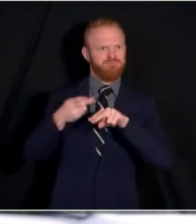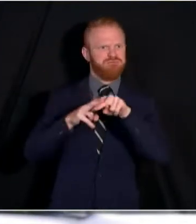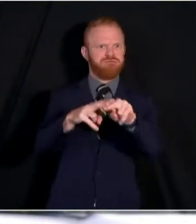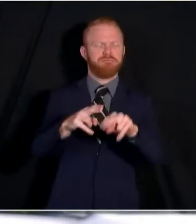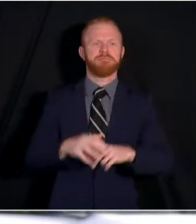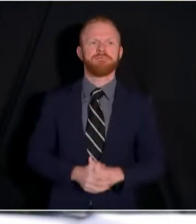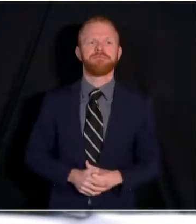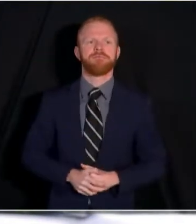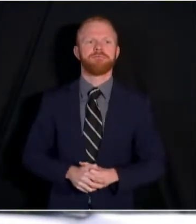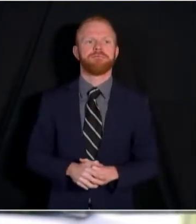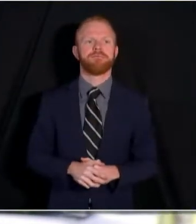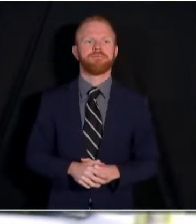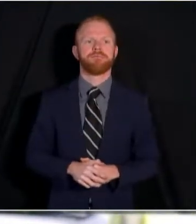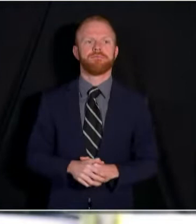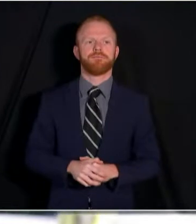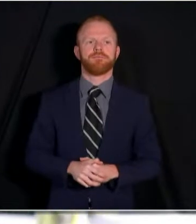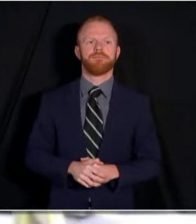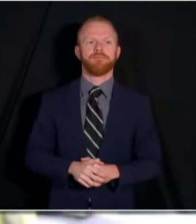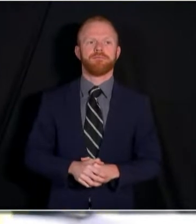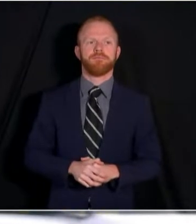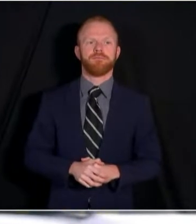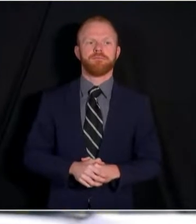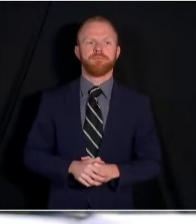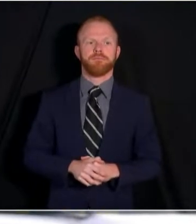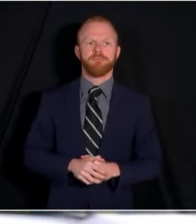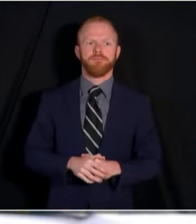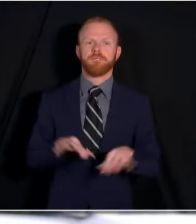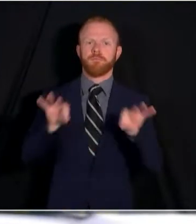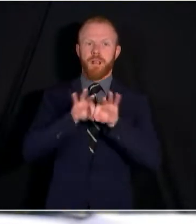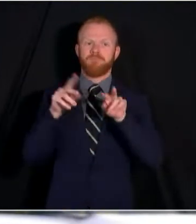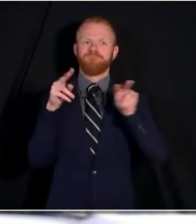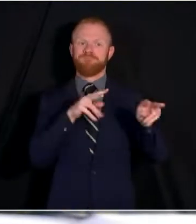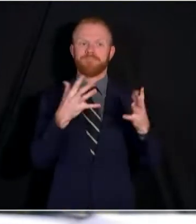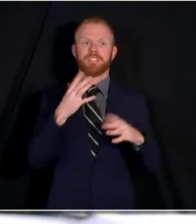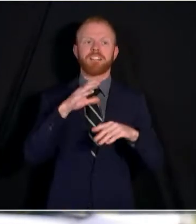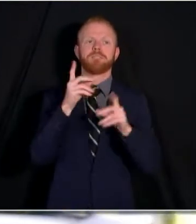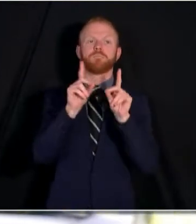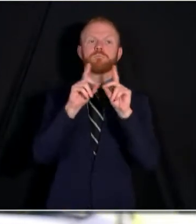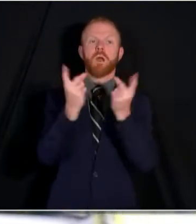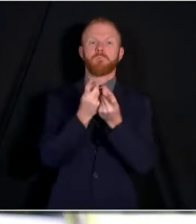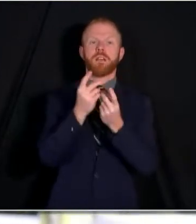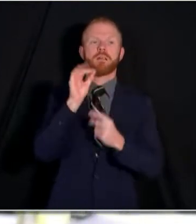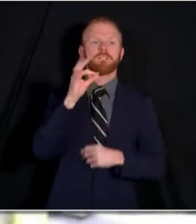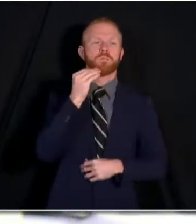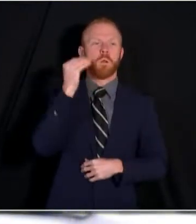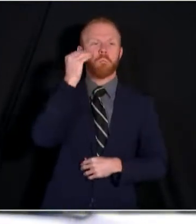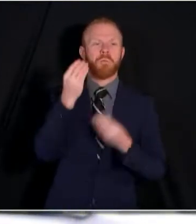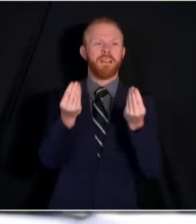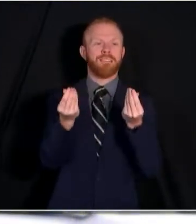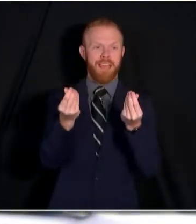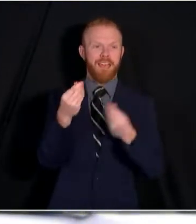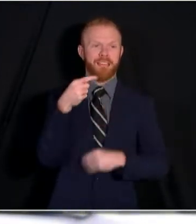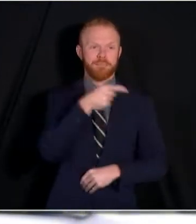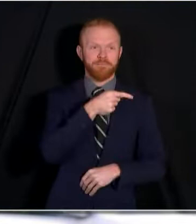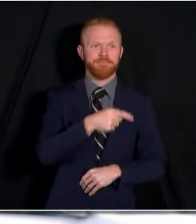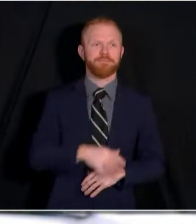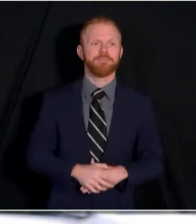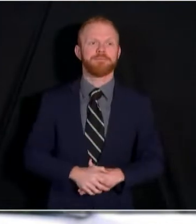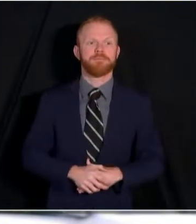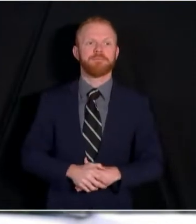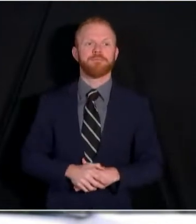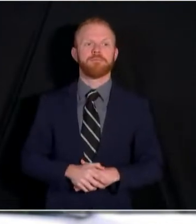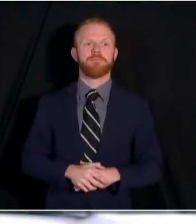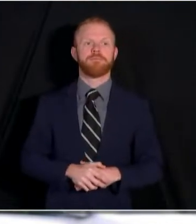DHS, as Department of Homeland Security, has put out notice that we will not conduct immigration enforcement operations at or near vaccine